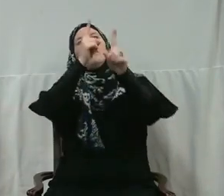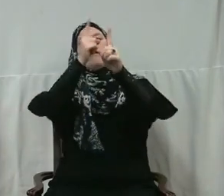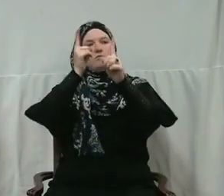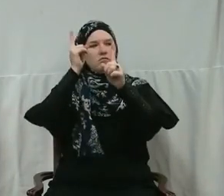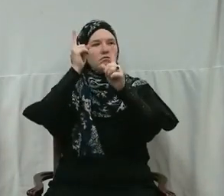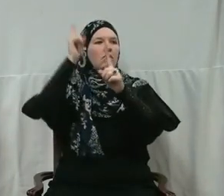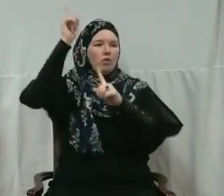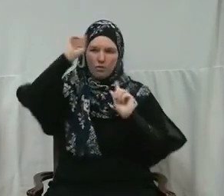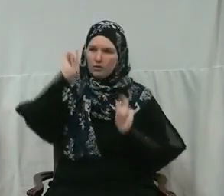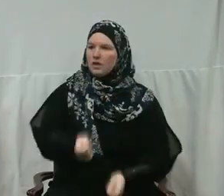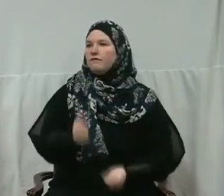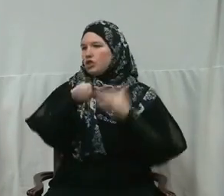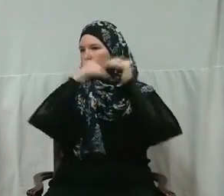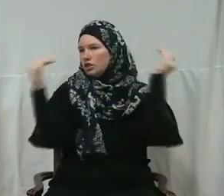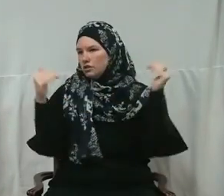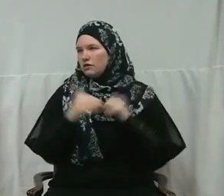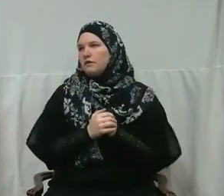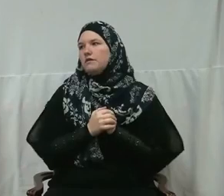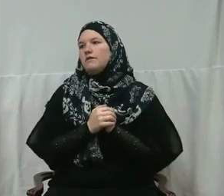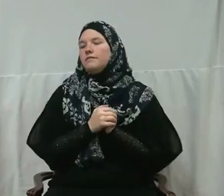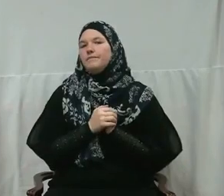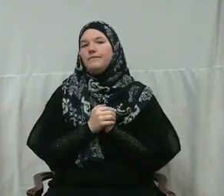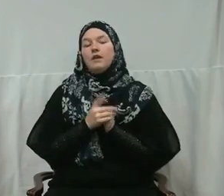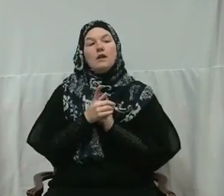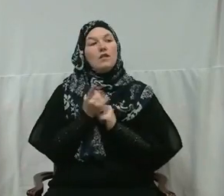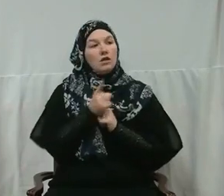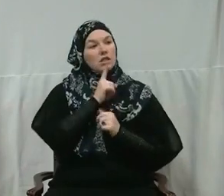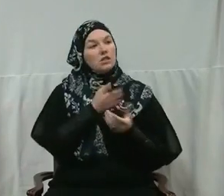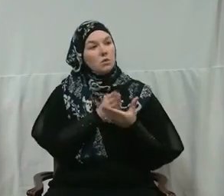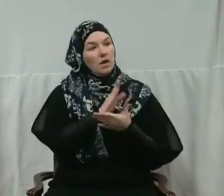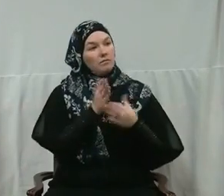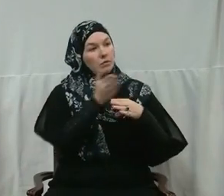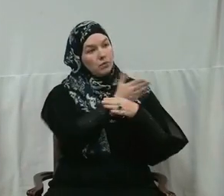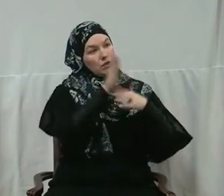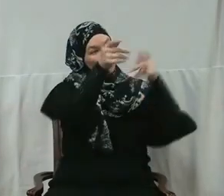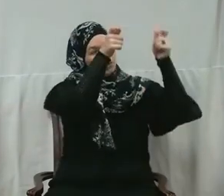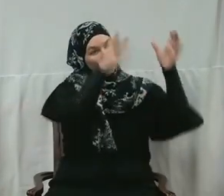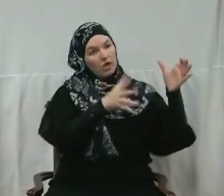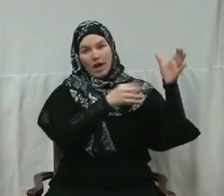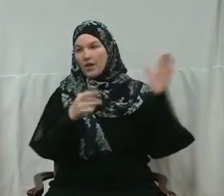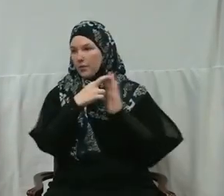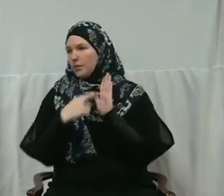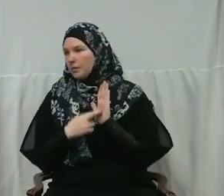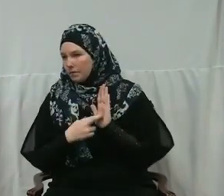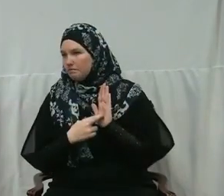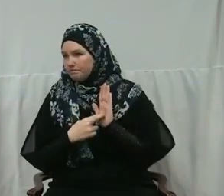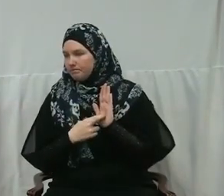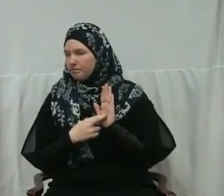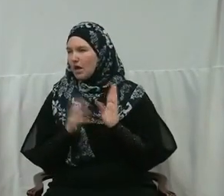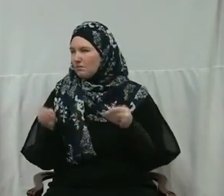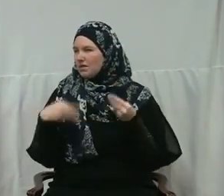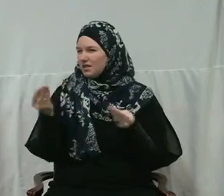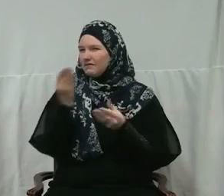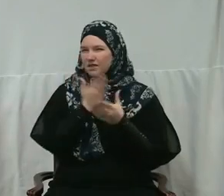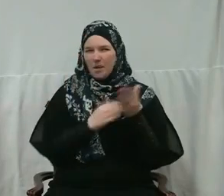Also, there is a right between the ruler and the ruled. And I want to give this some